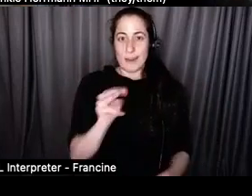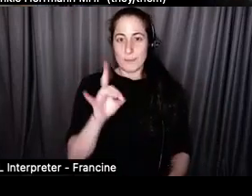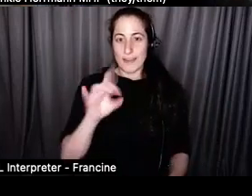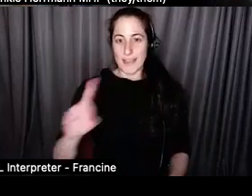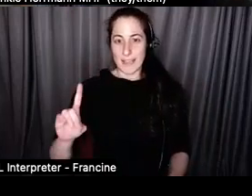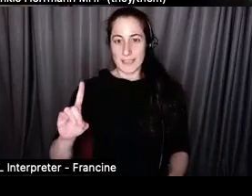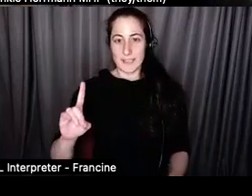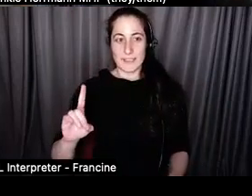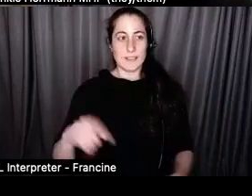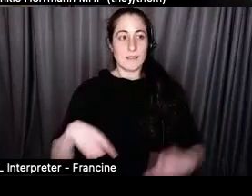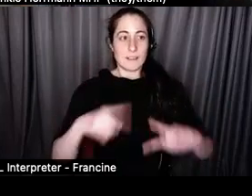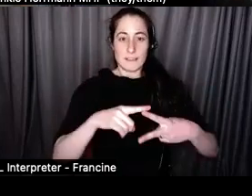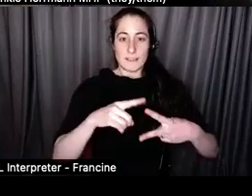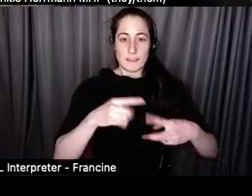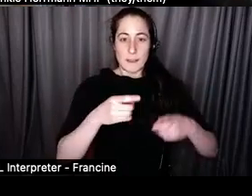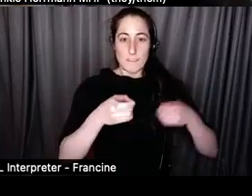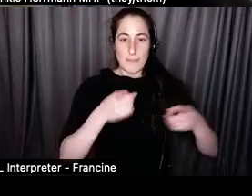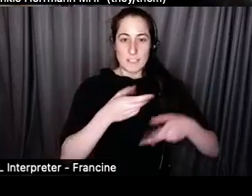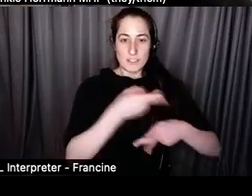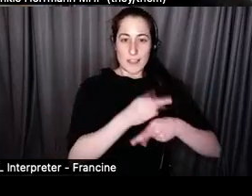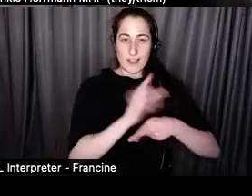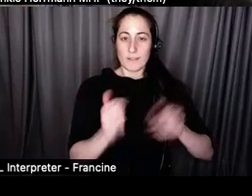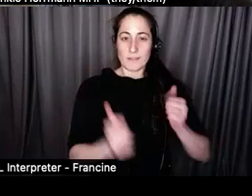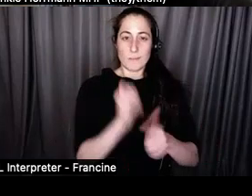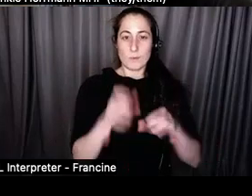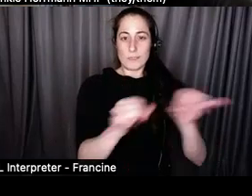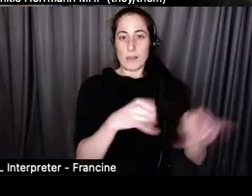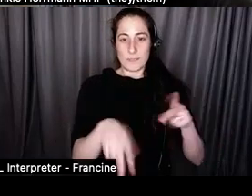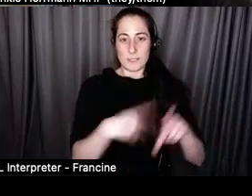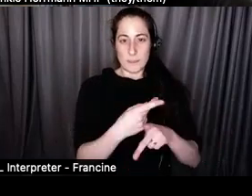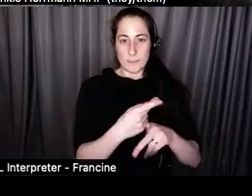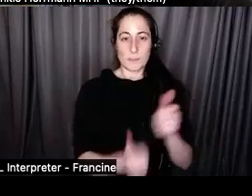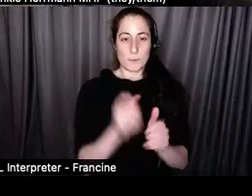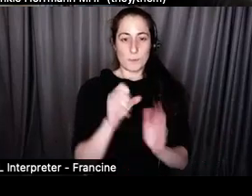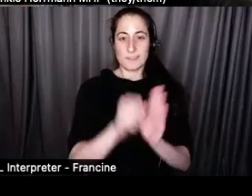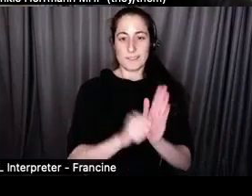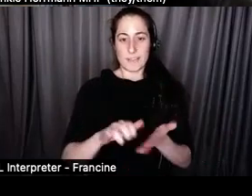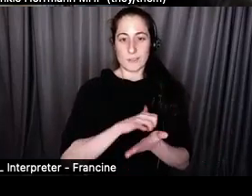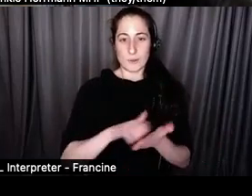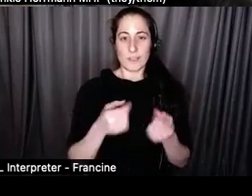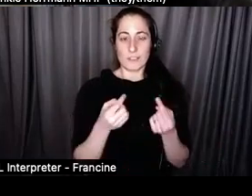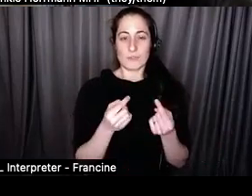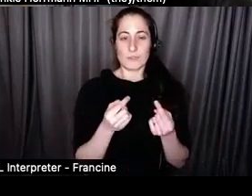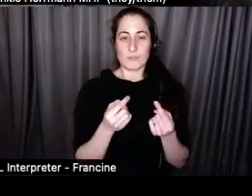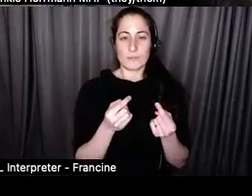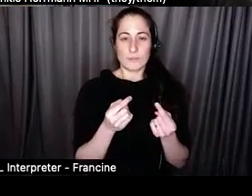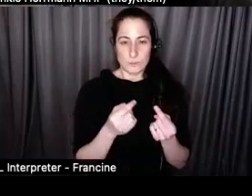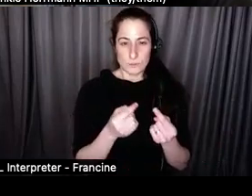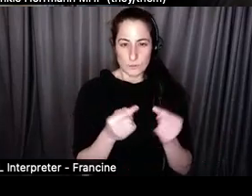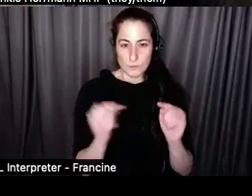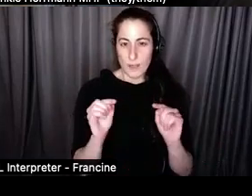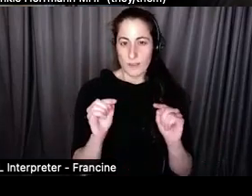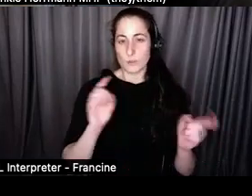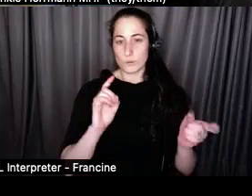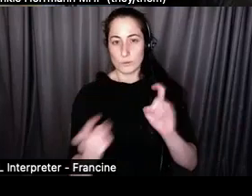Medicaid managed care is the most common type. Most of the state of New York is trying to move, the state of New York is trying to move